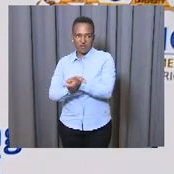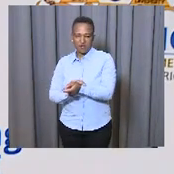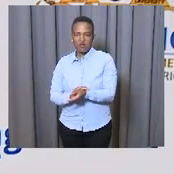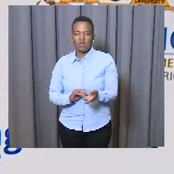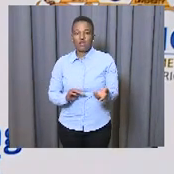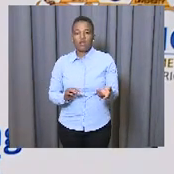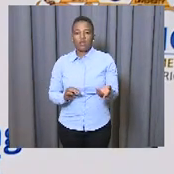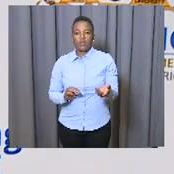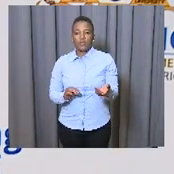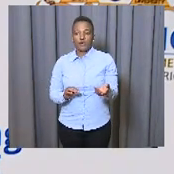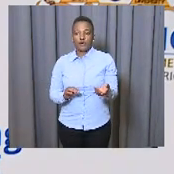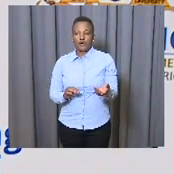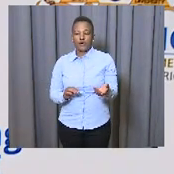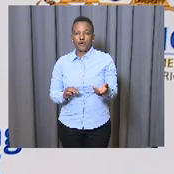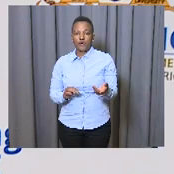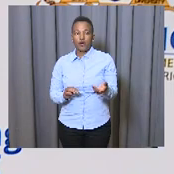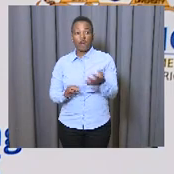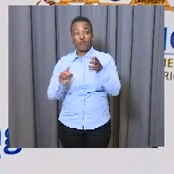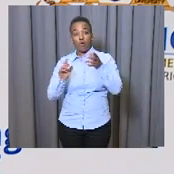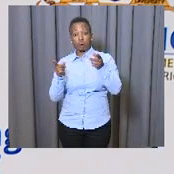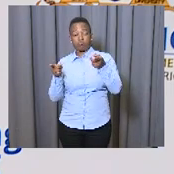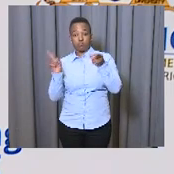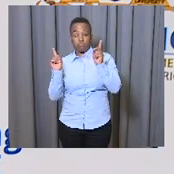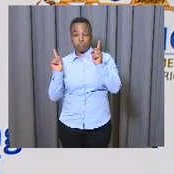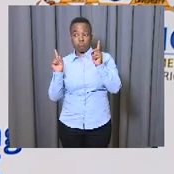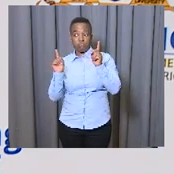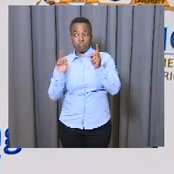hotspots a month and a half ago